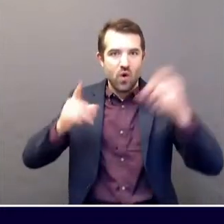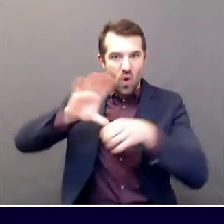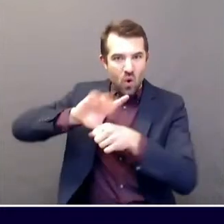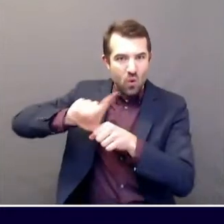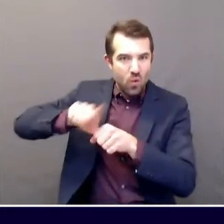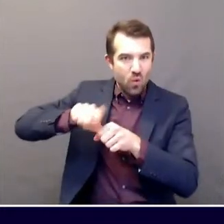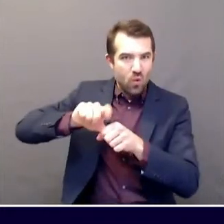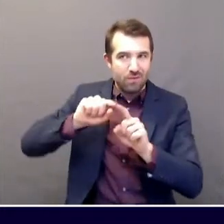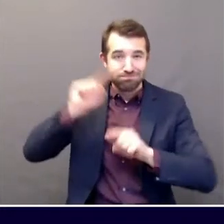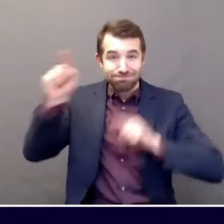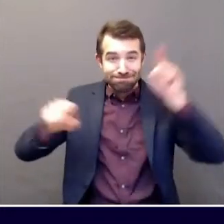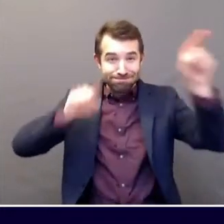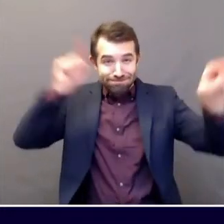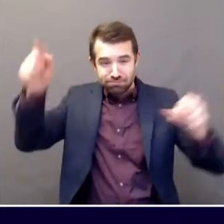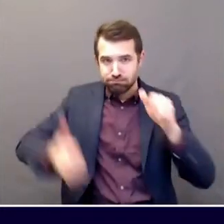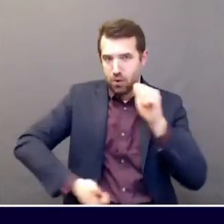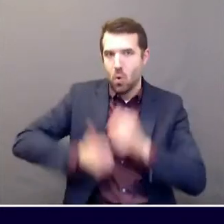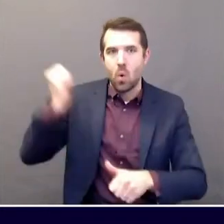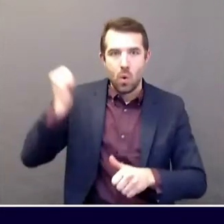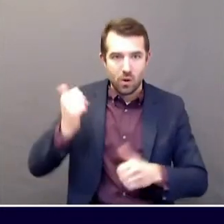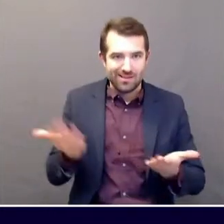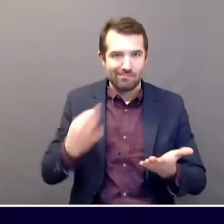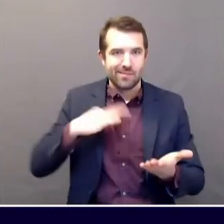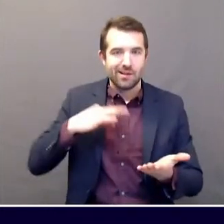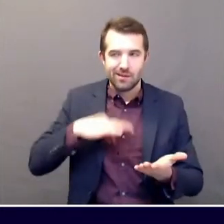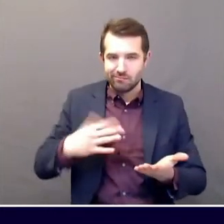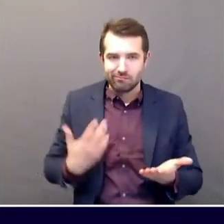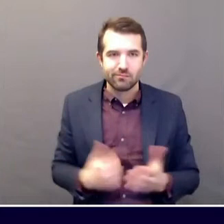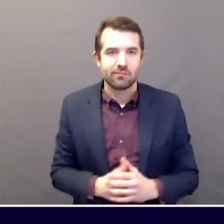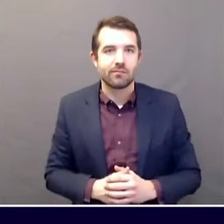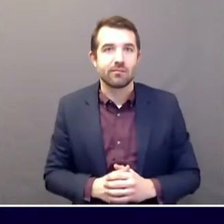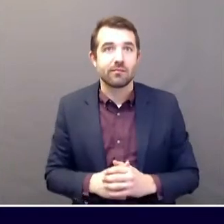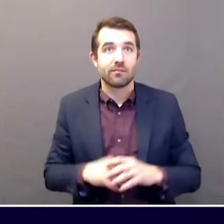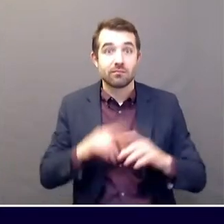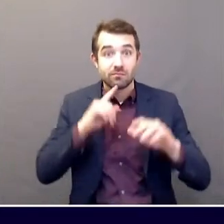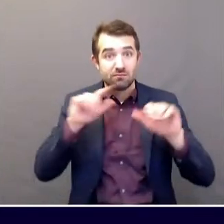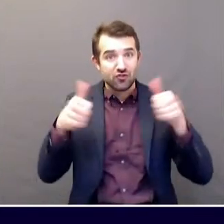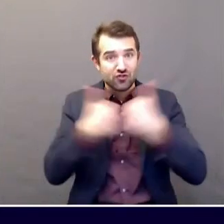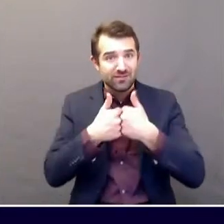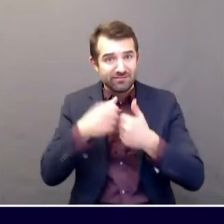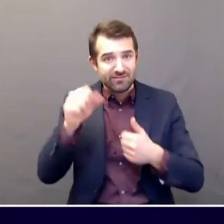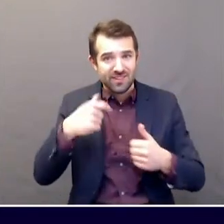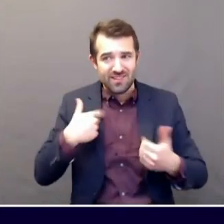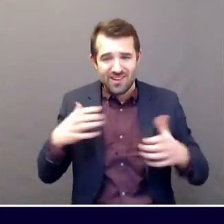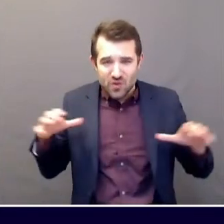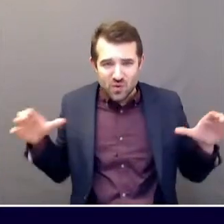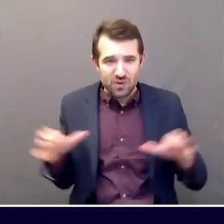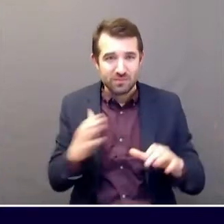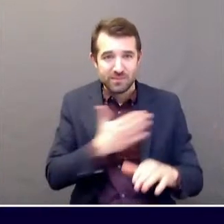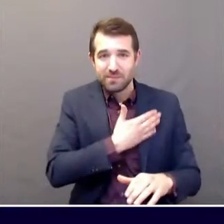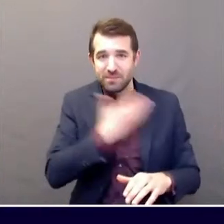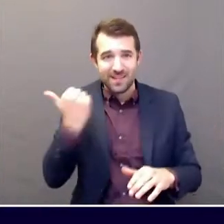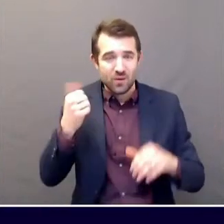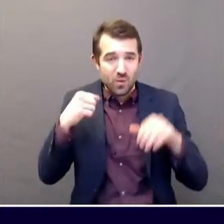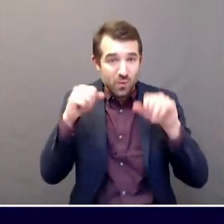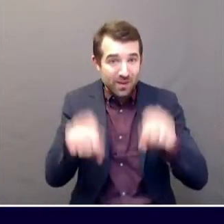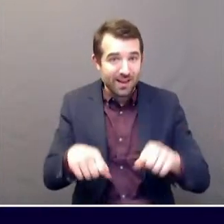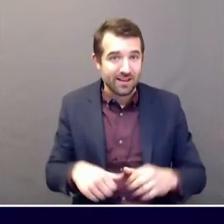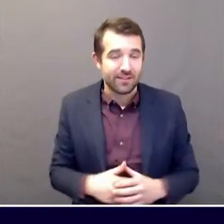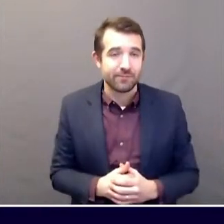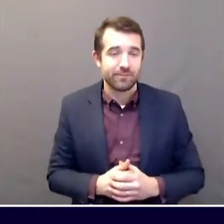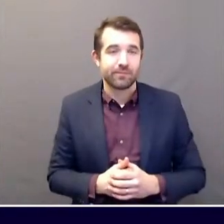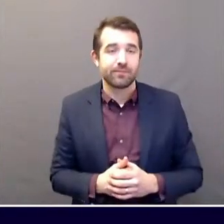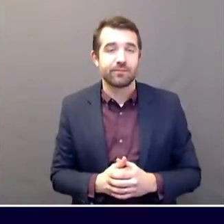vaccines has been a real big challenge. And I think we're doing as well as we can with those challenges. And then not